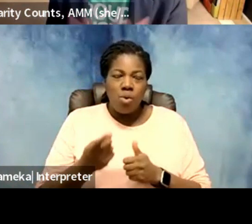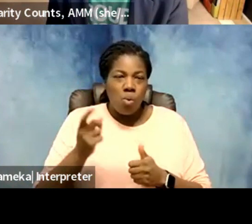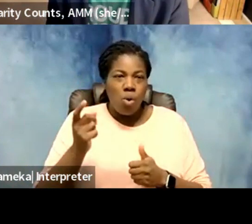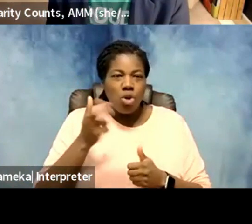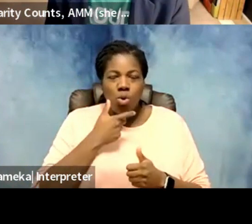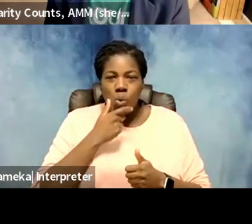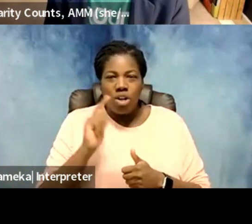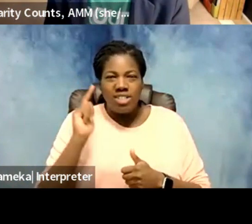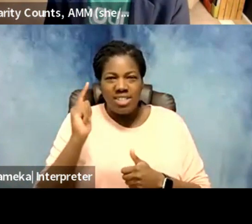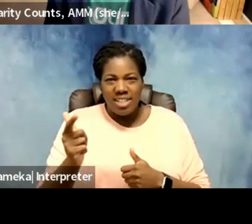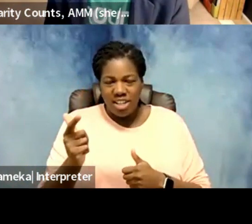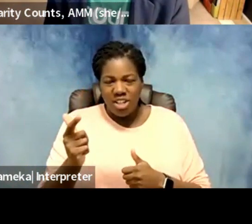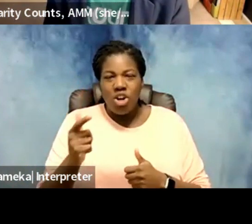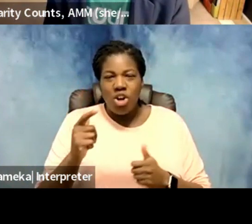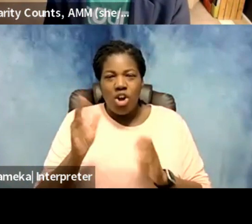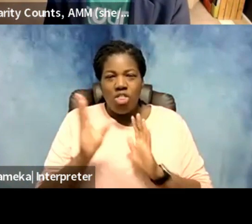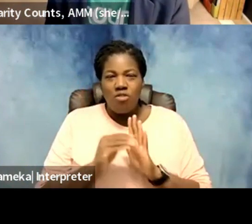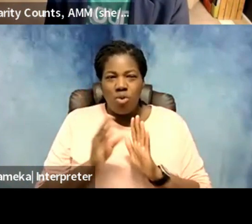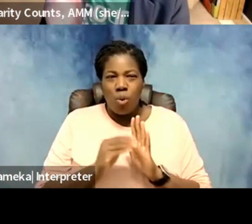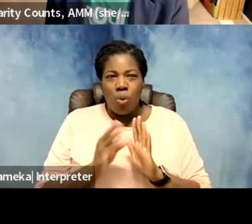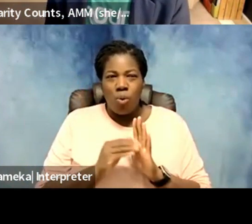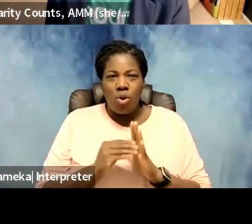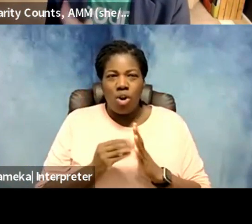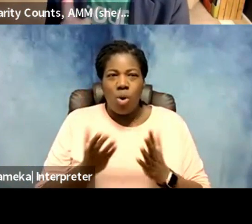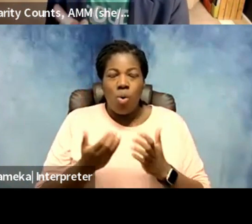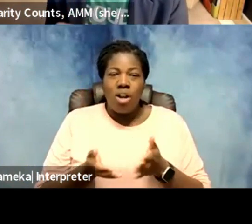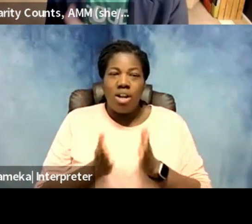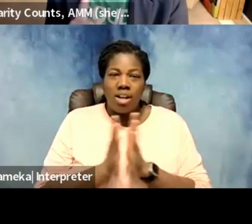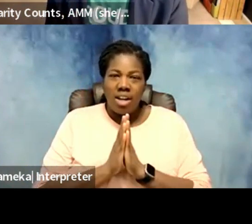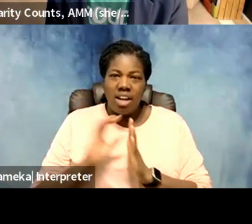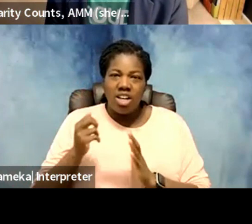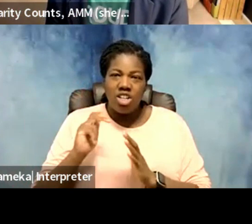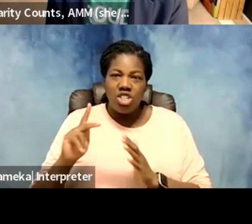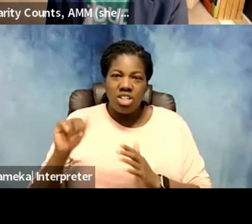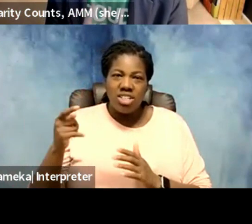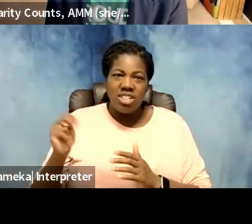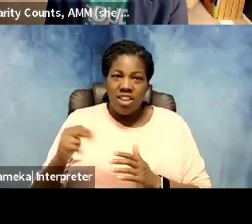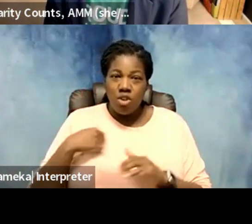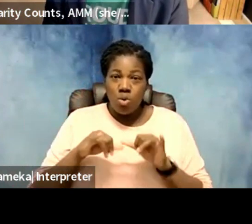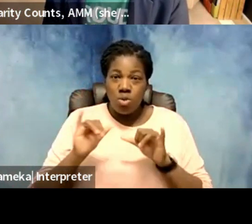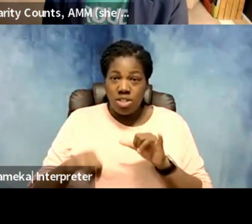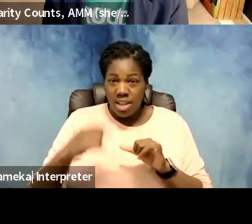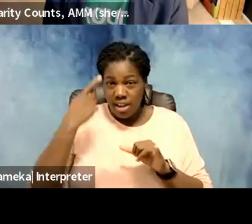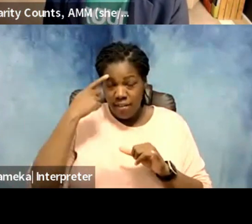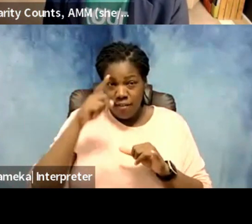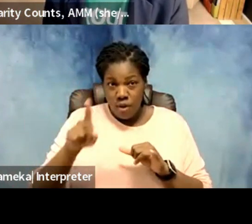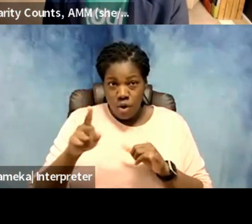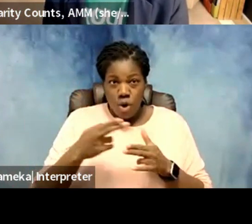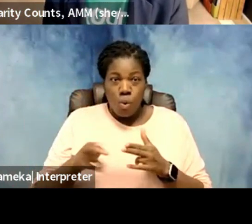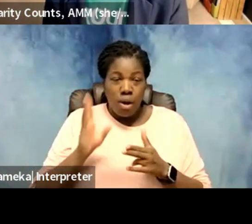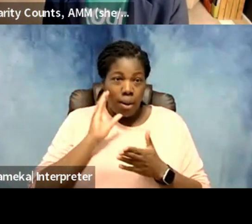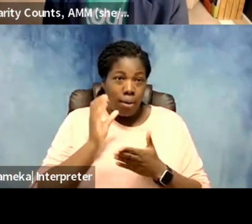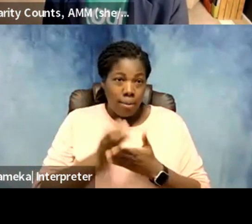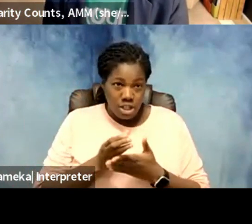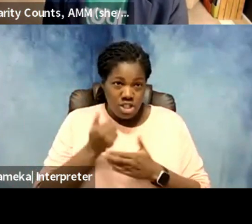back home later on the recording. I want to ask Chuck, Stephen, and Jonna to stay on for a quick photo op